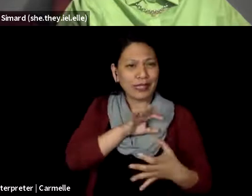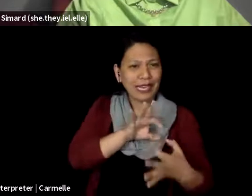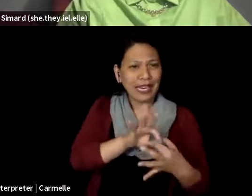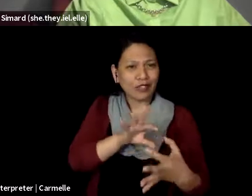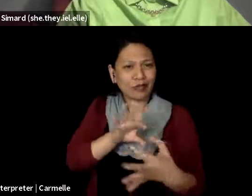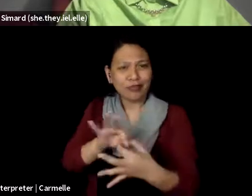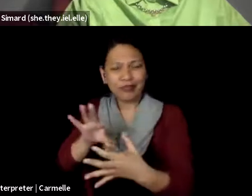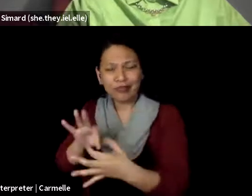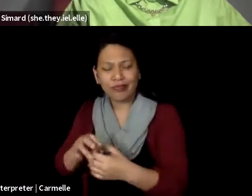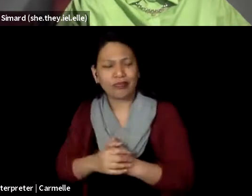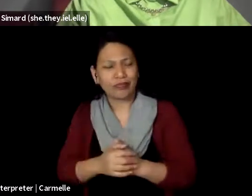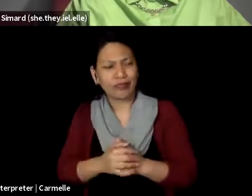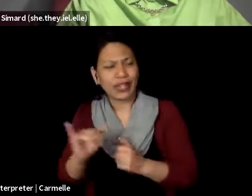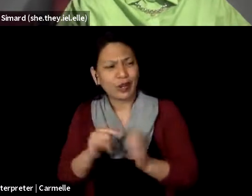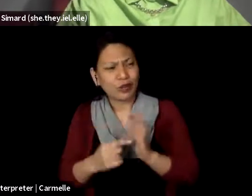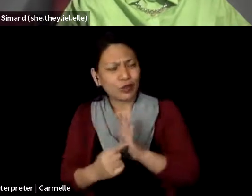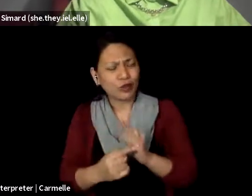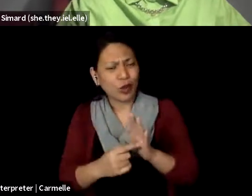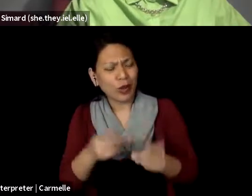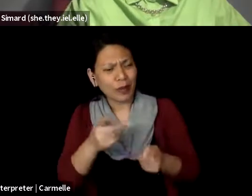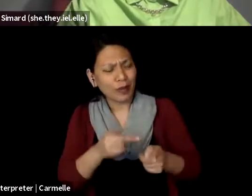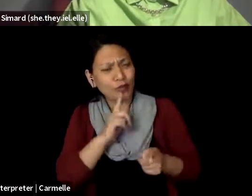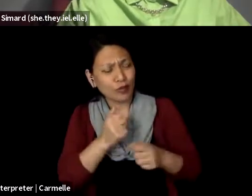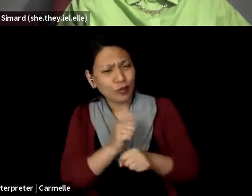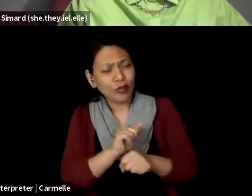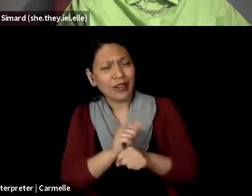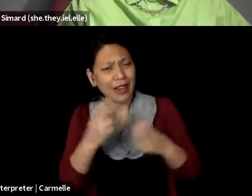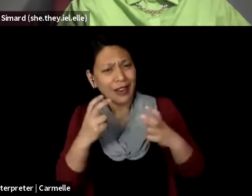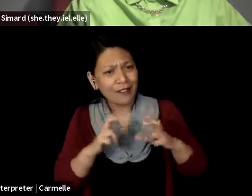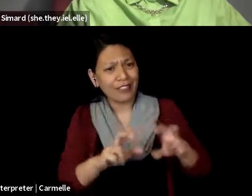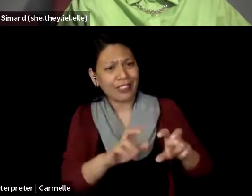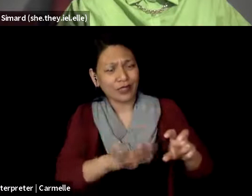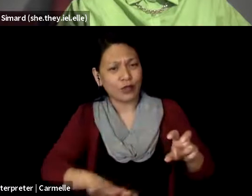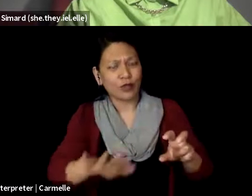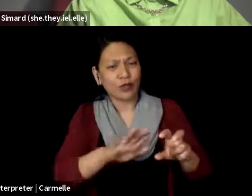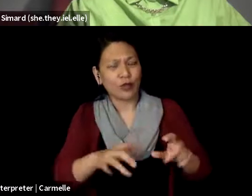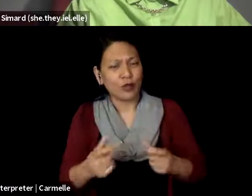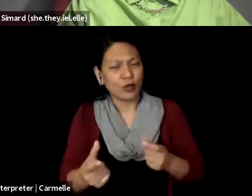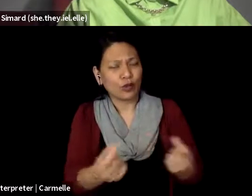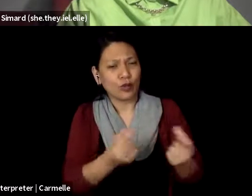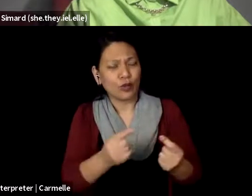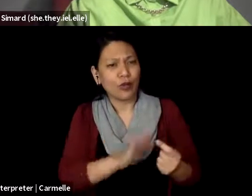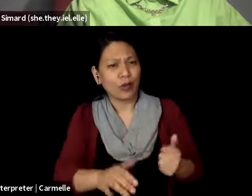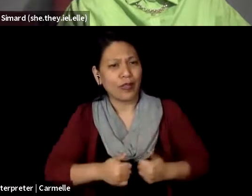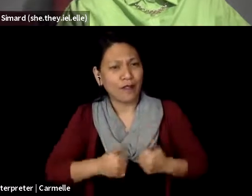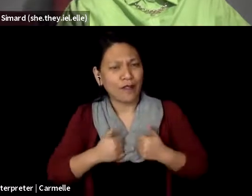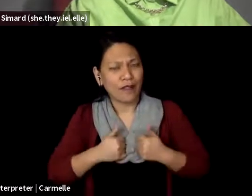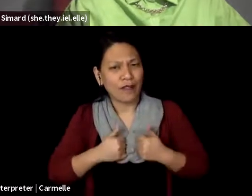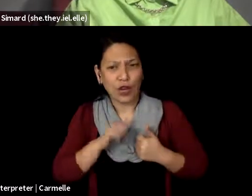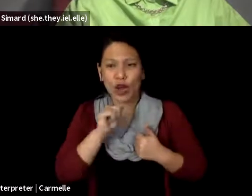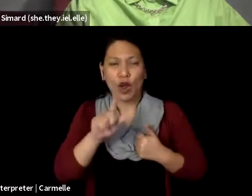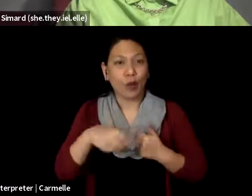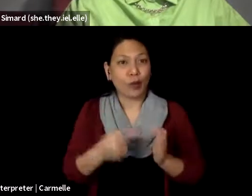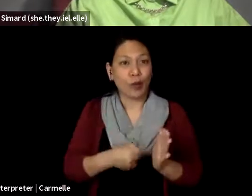in people on a like personal level that goes beyond just one interaction. I think